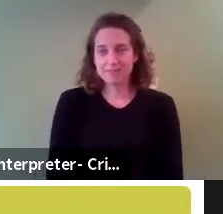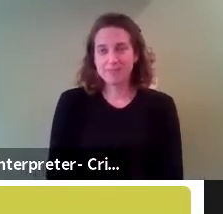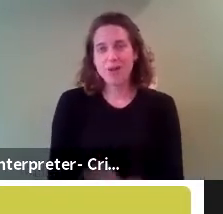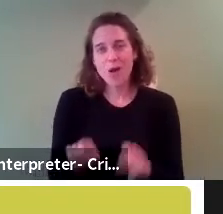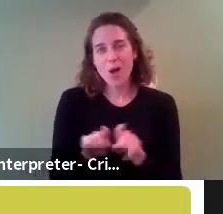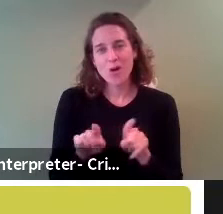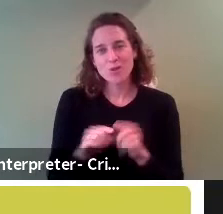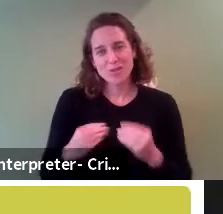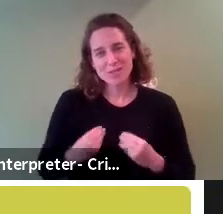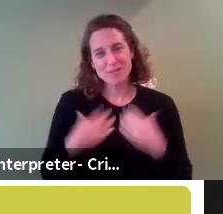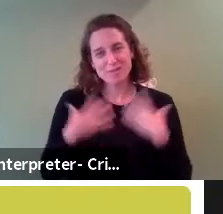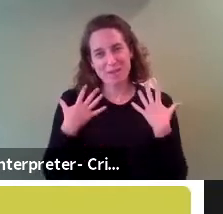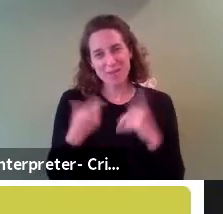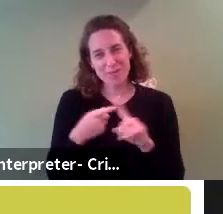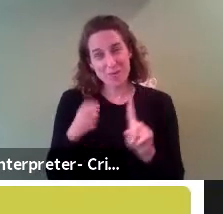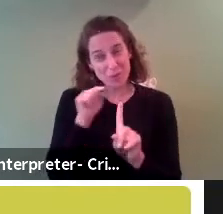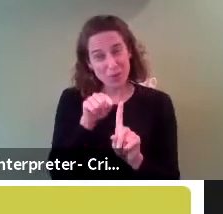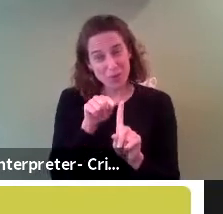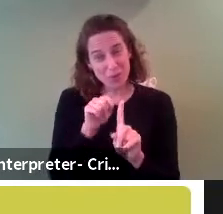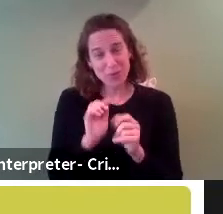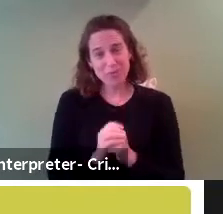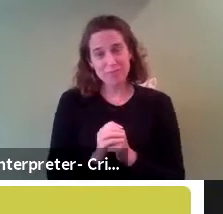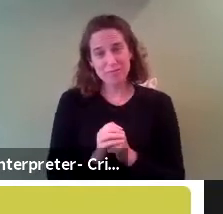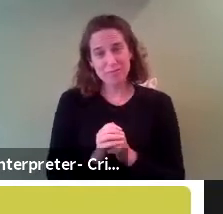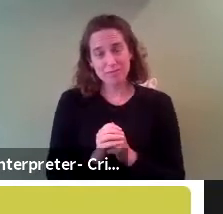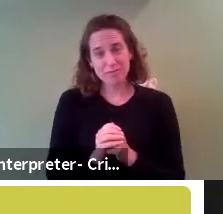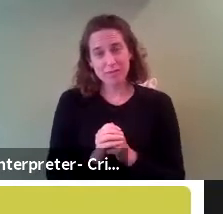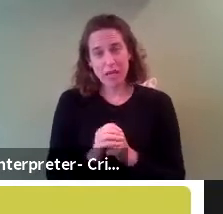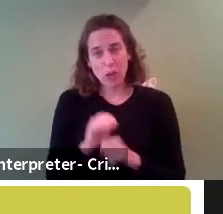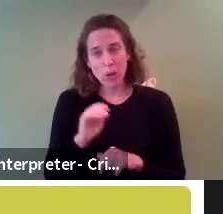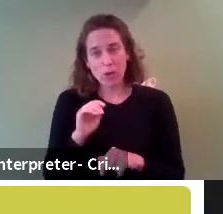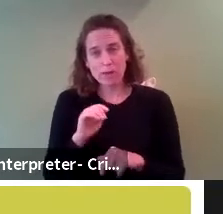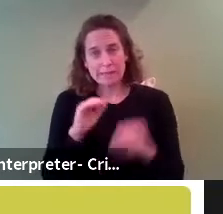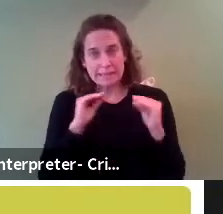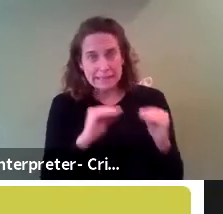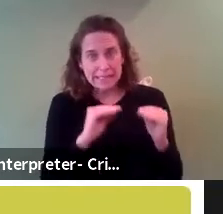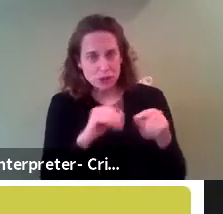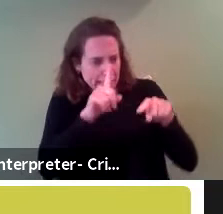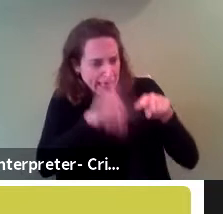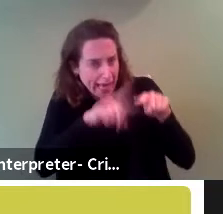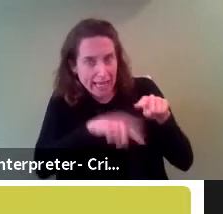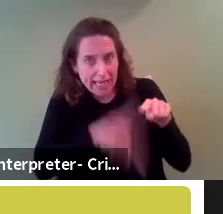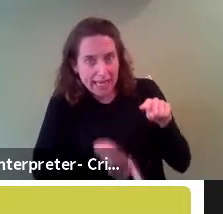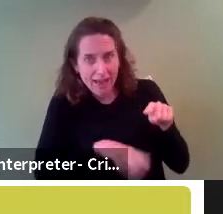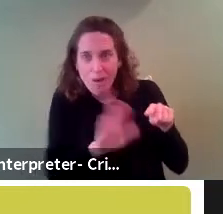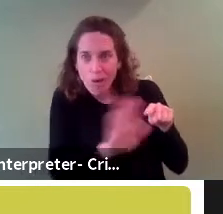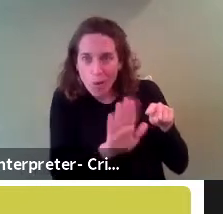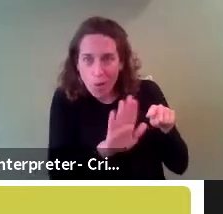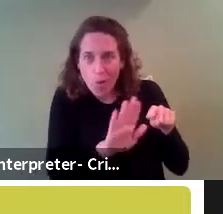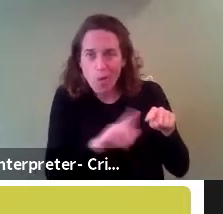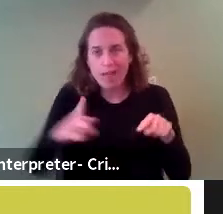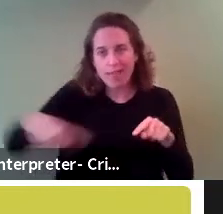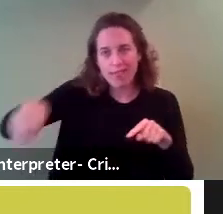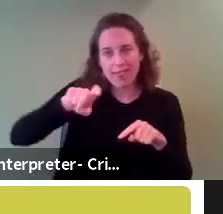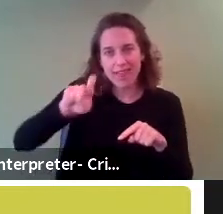many years ago, I remember you said that we can't just teach kids what not to do. We need to teach them how to master